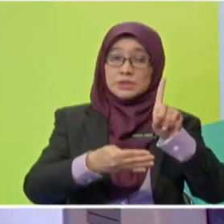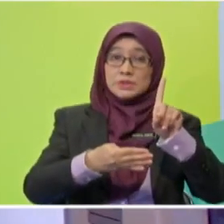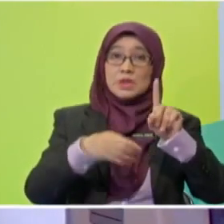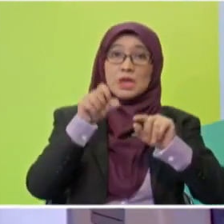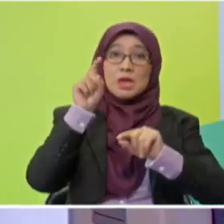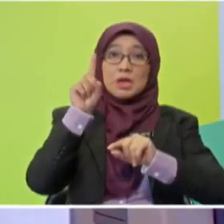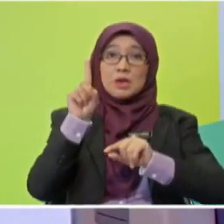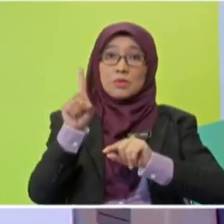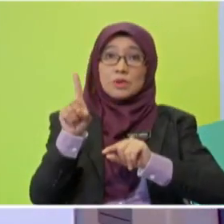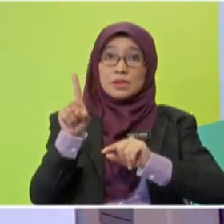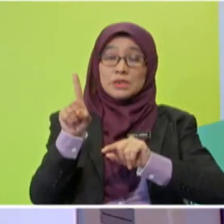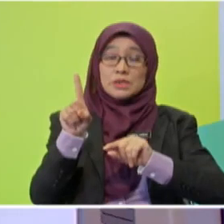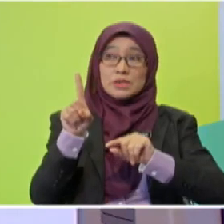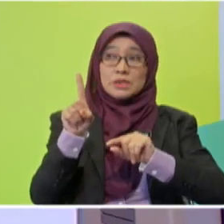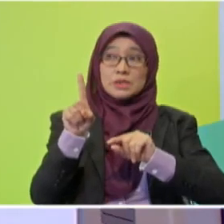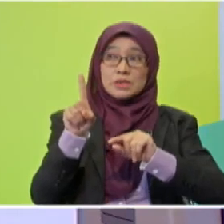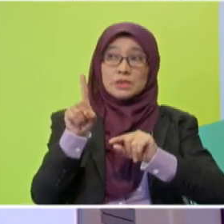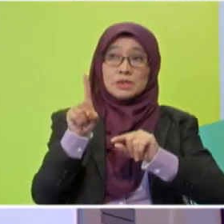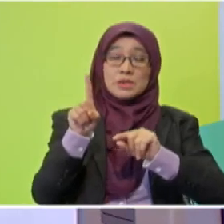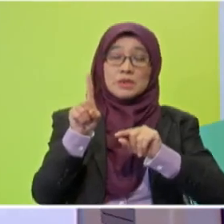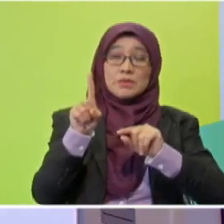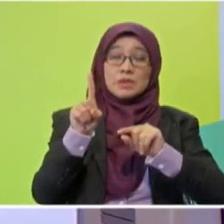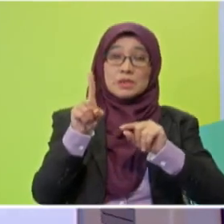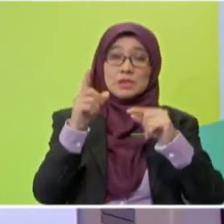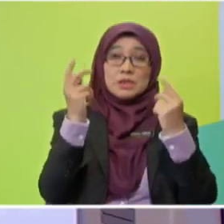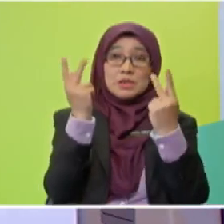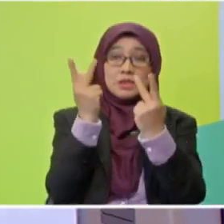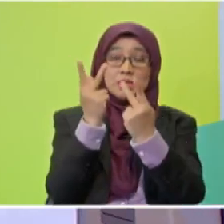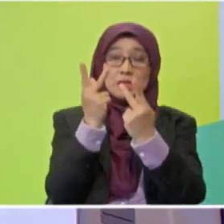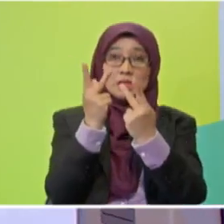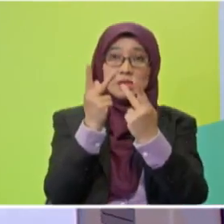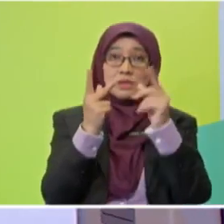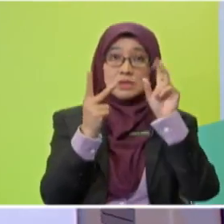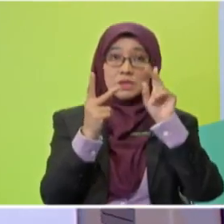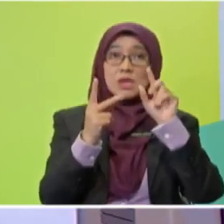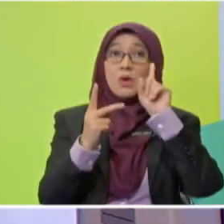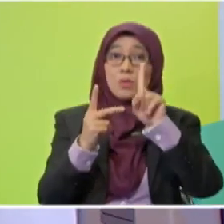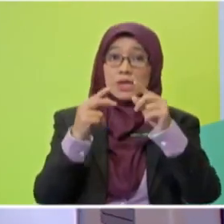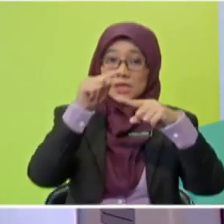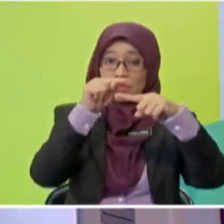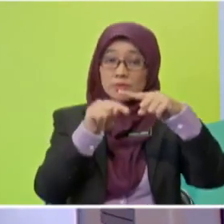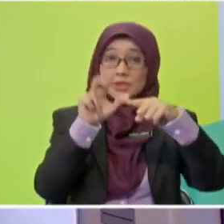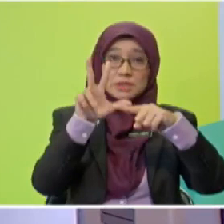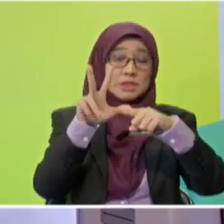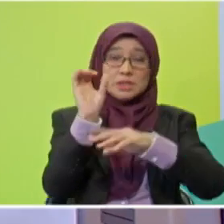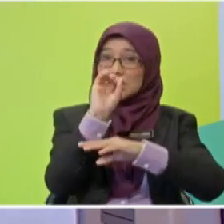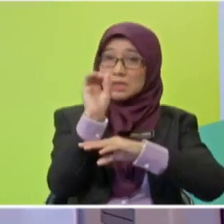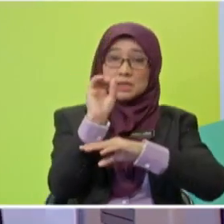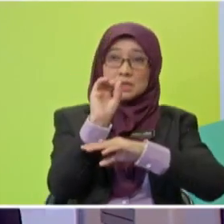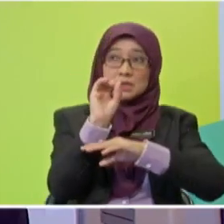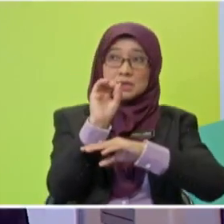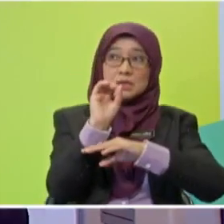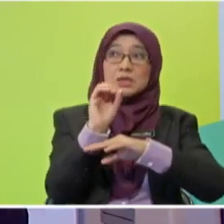I No, don't think so so. we leave it empty. We put Right. it 0. Okay, now we take it as 2. What's the number now? What's the value now? That's